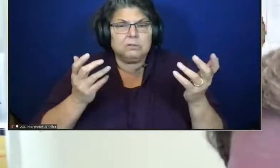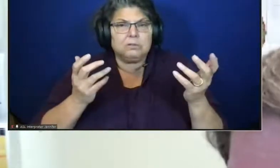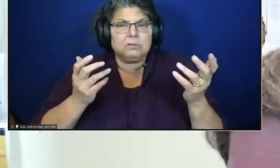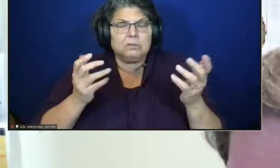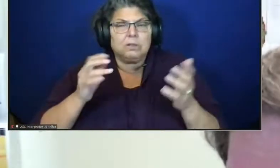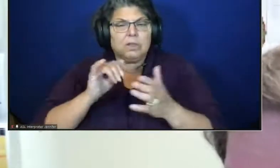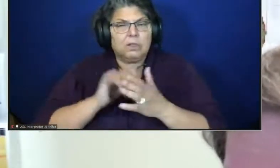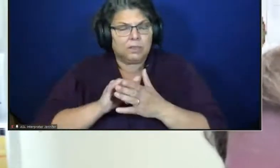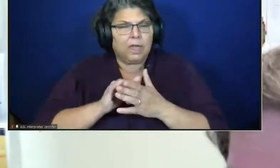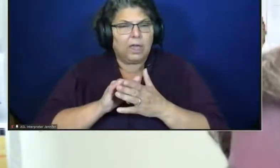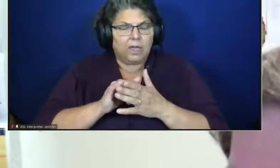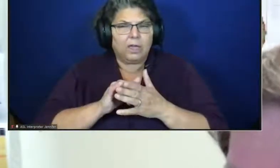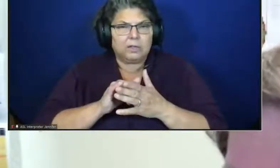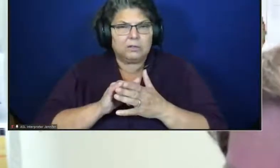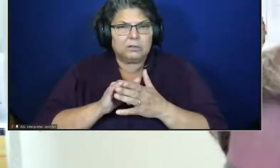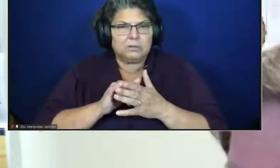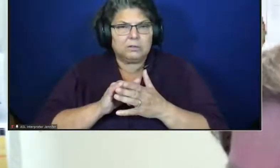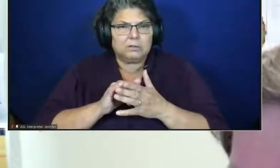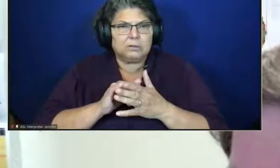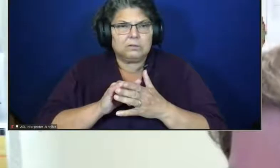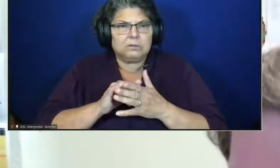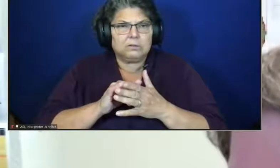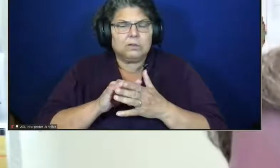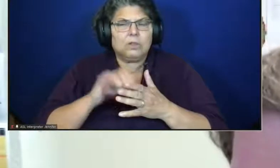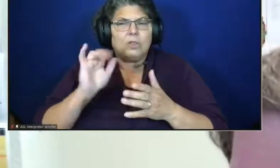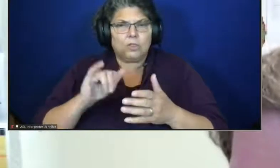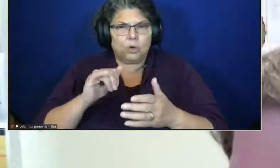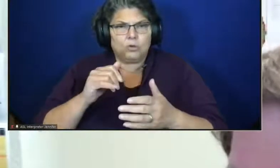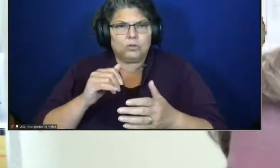that they would be required before those